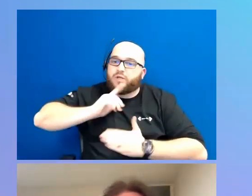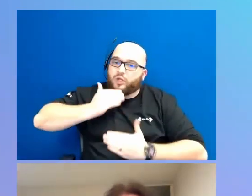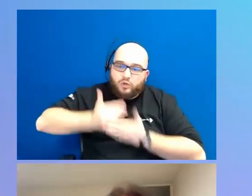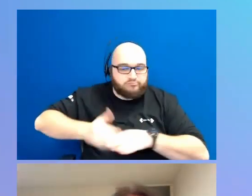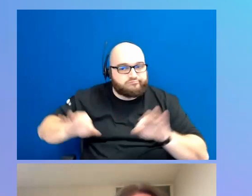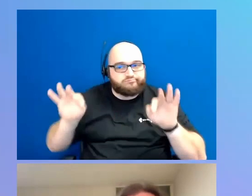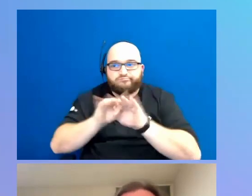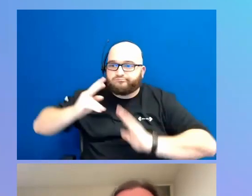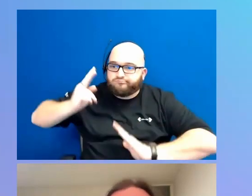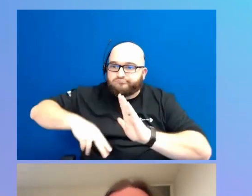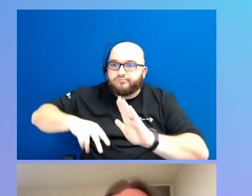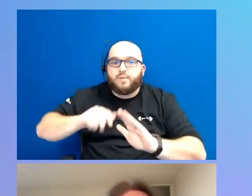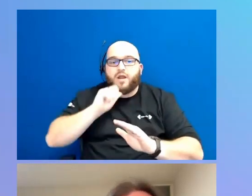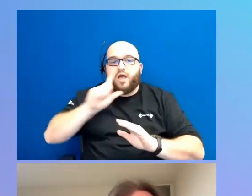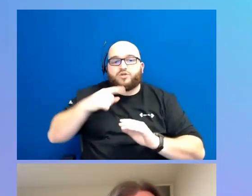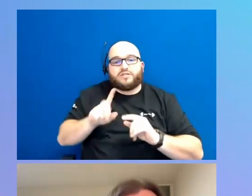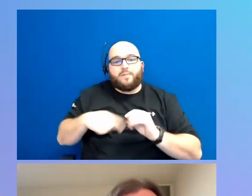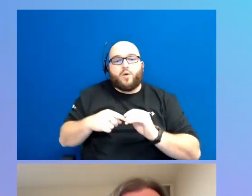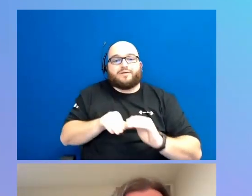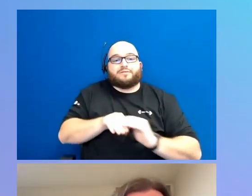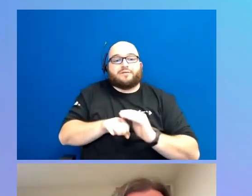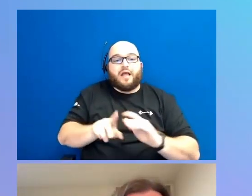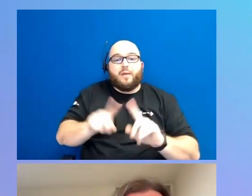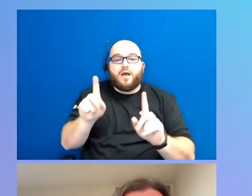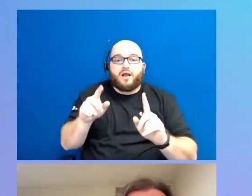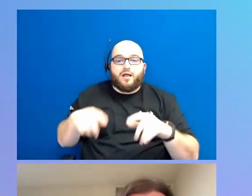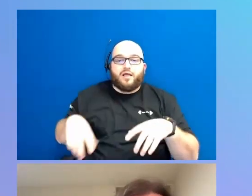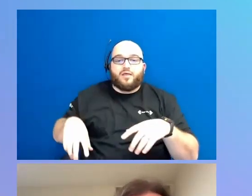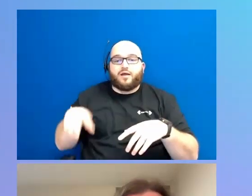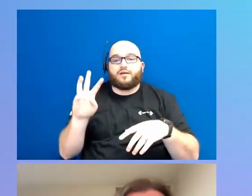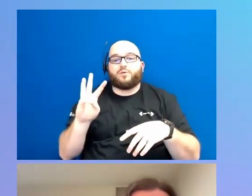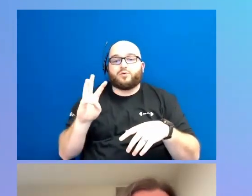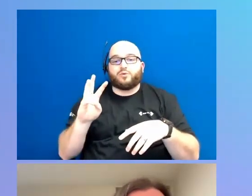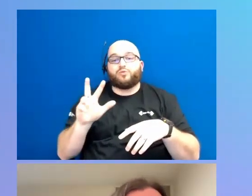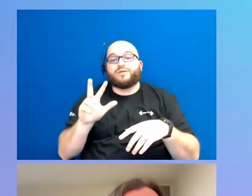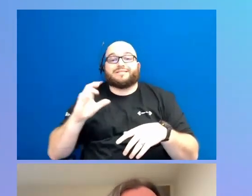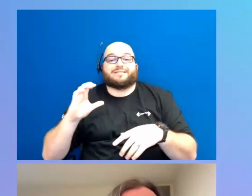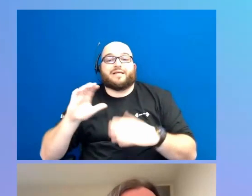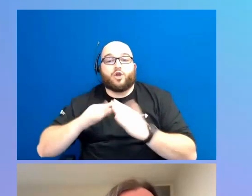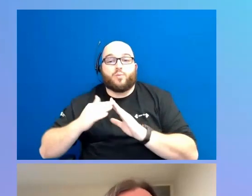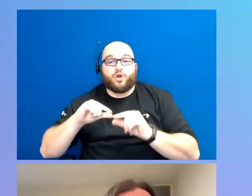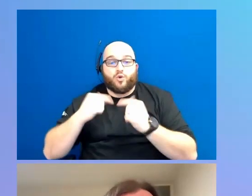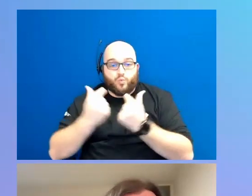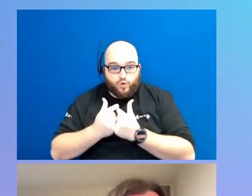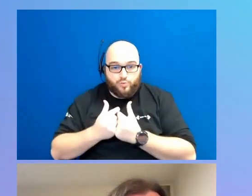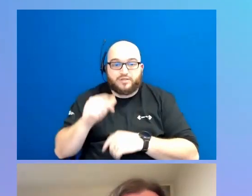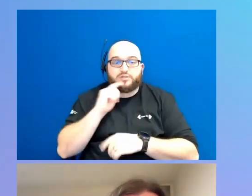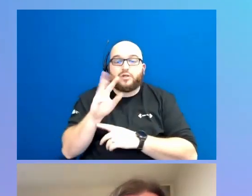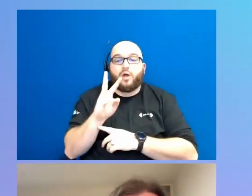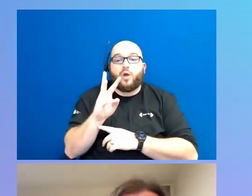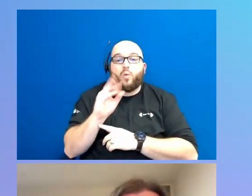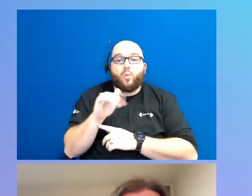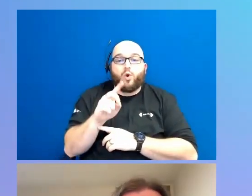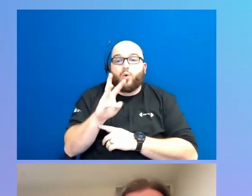And not accessibility, but I really wanted to mention it. The W3C, there's a good W3C community group, which has been developing web